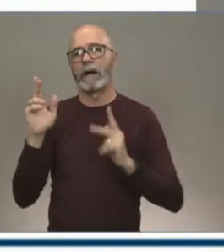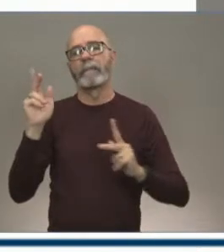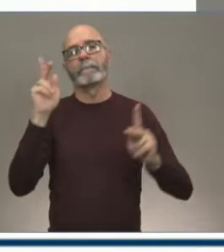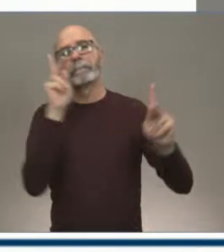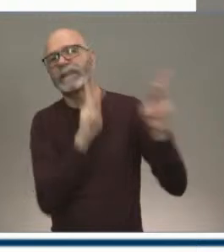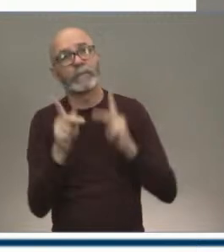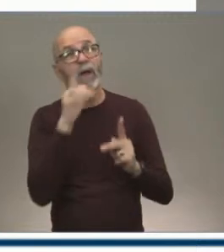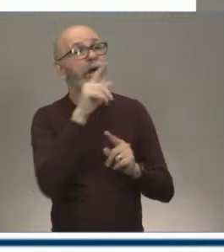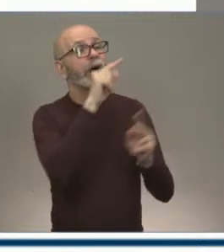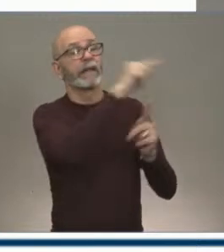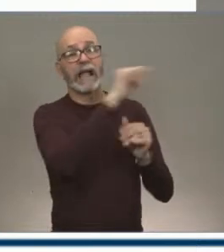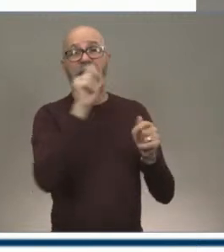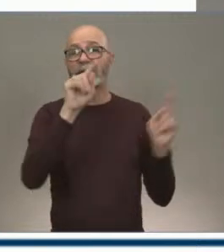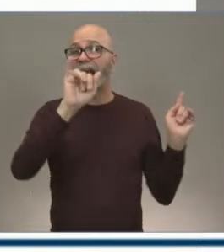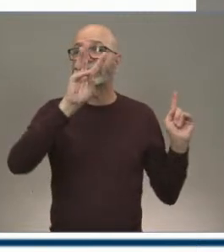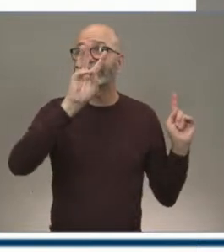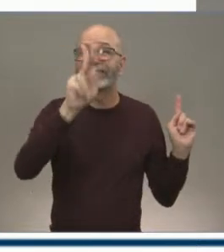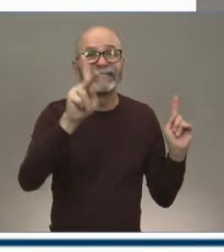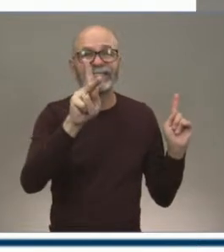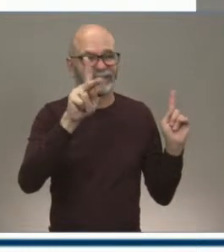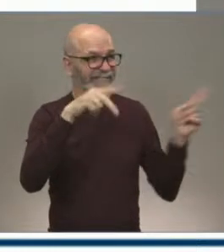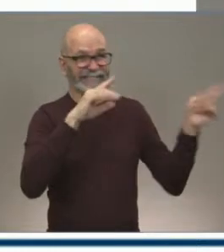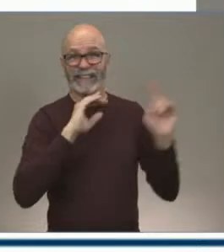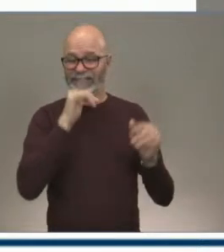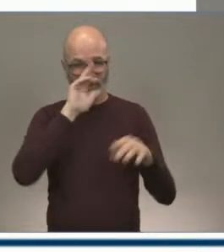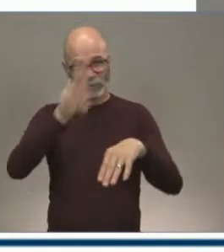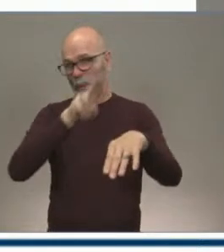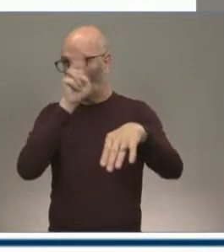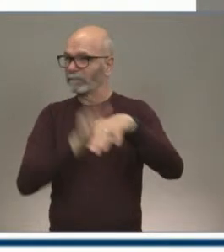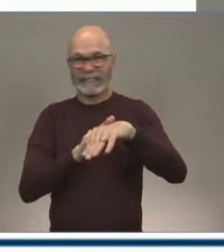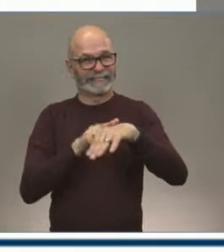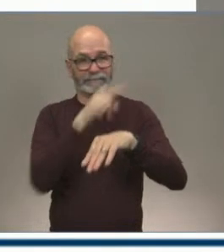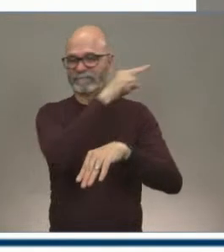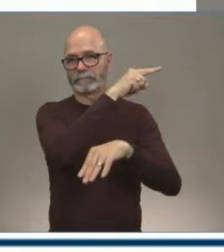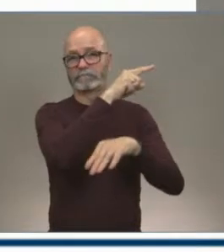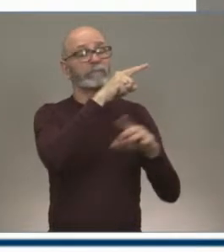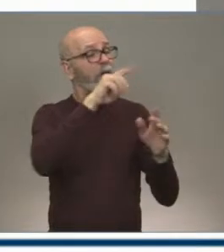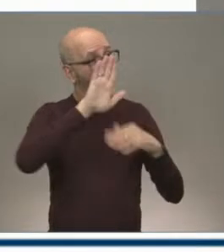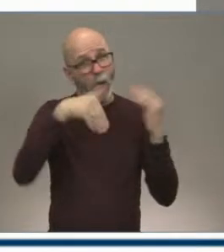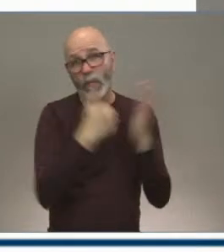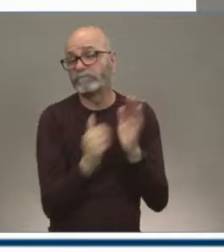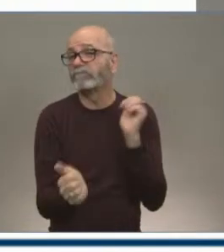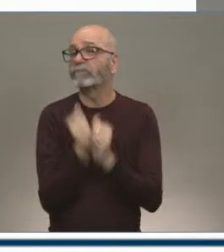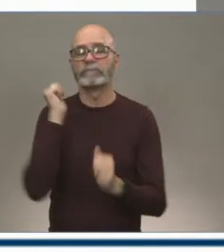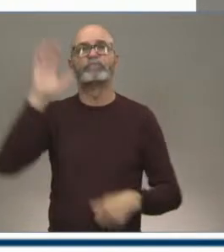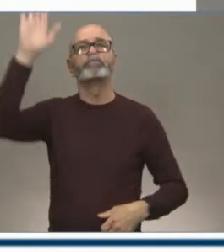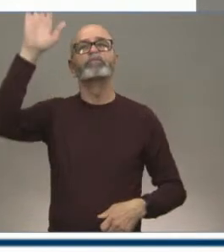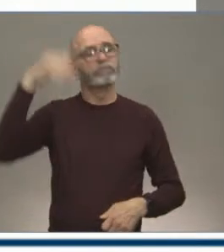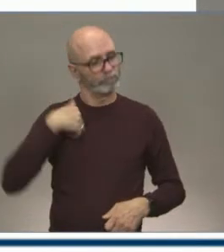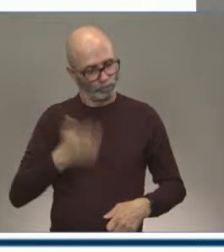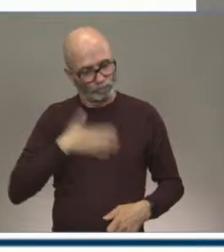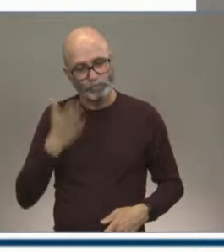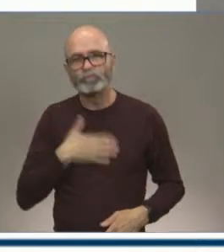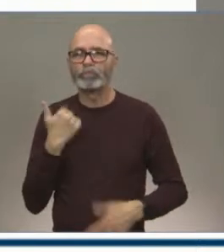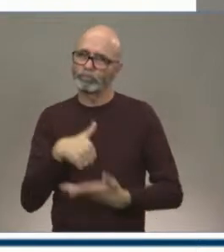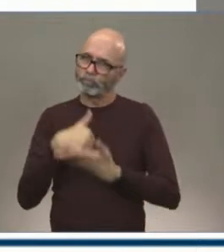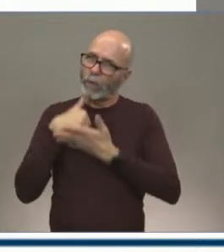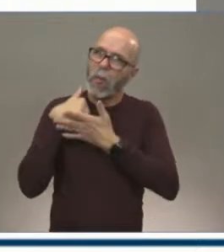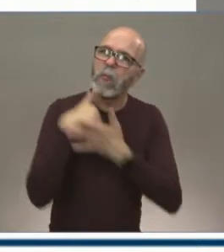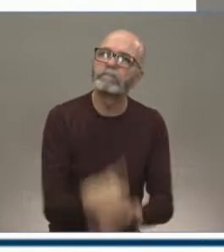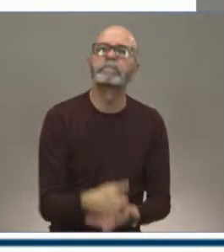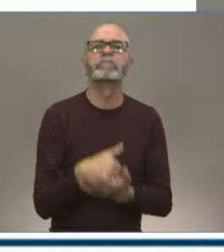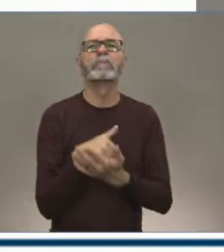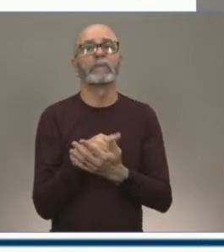typical line of business, but they were very willing to put up their hand and say, how can we help out and do all the work to develop